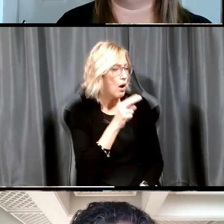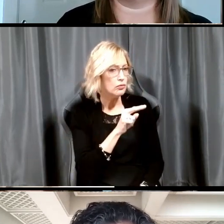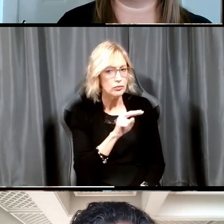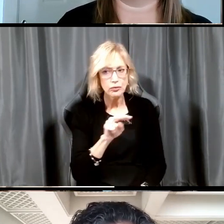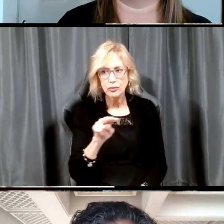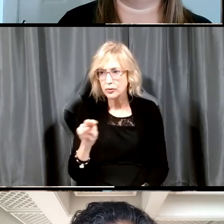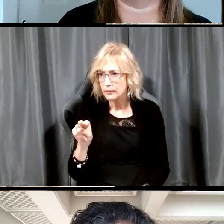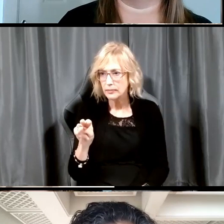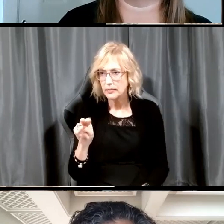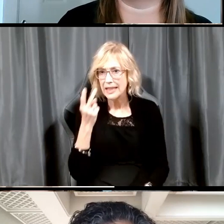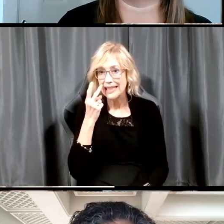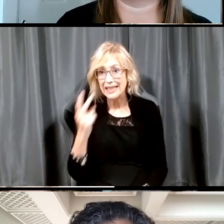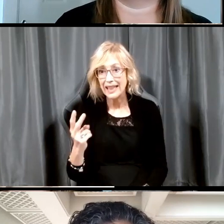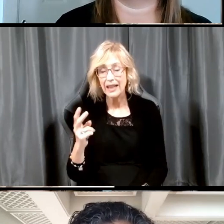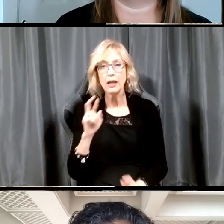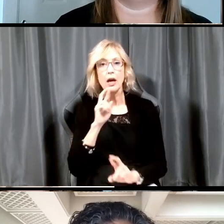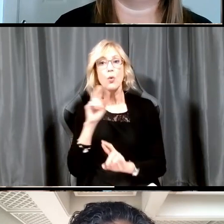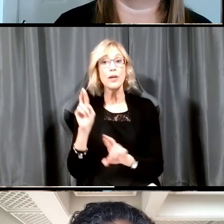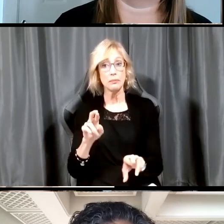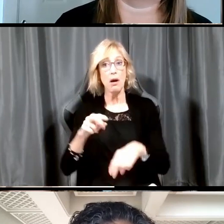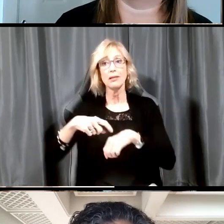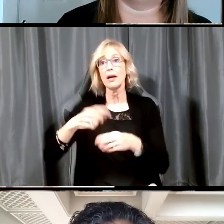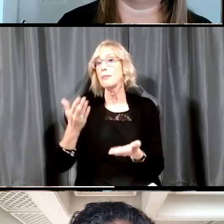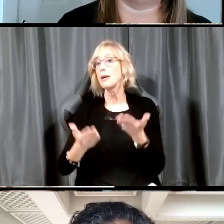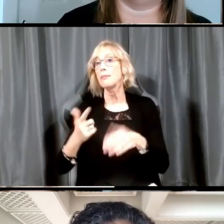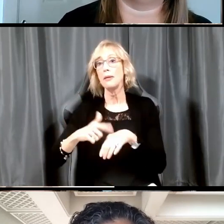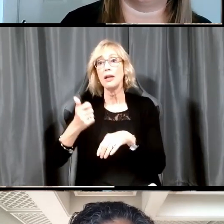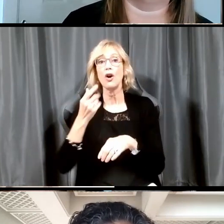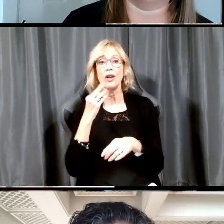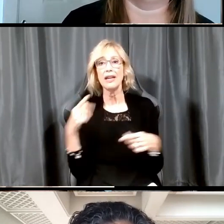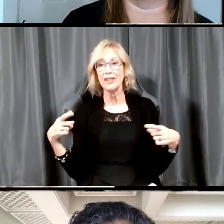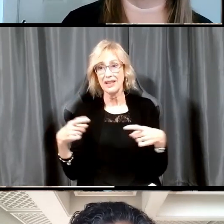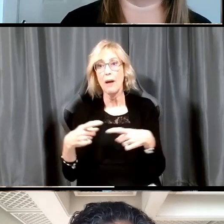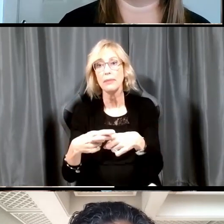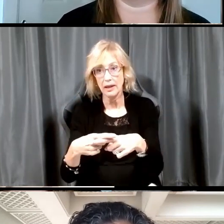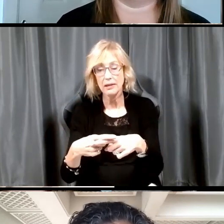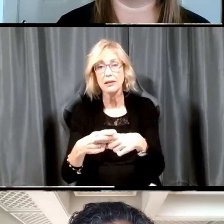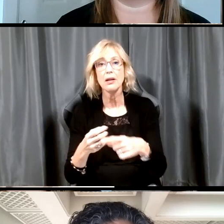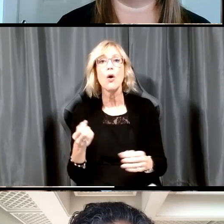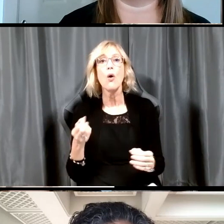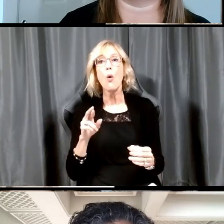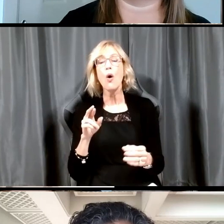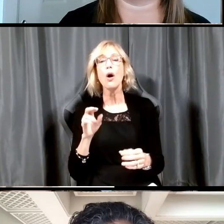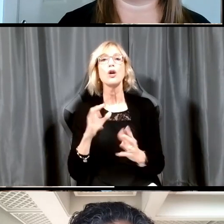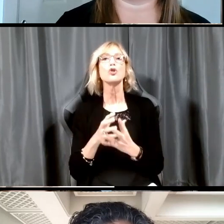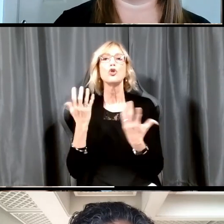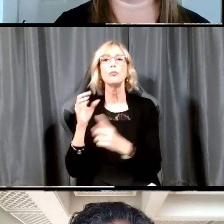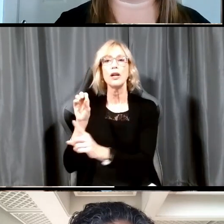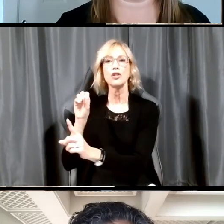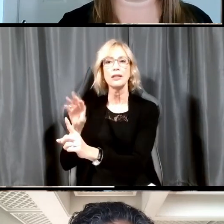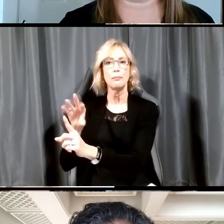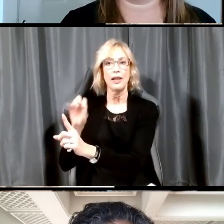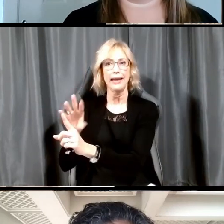the object. And then the response time may take longer with complexity as well, or overstimulation. So when there's other things